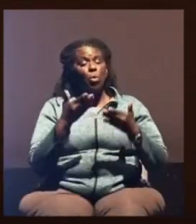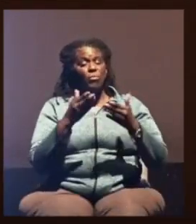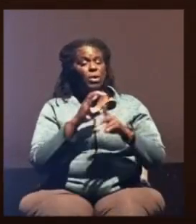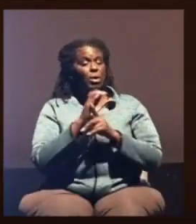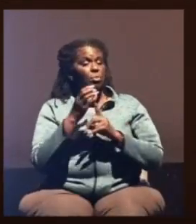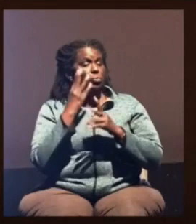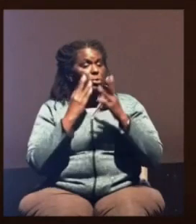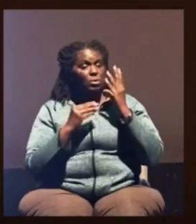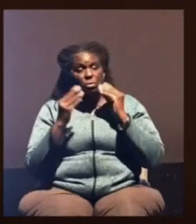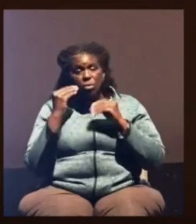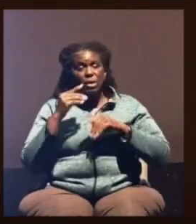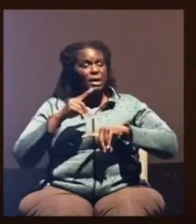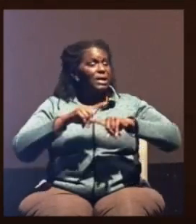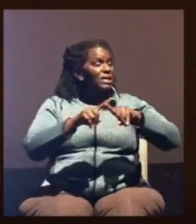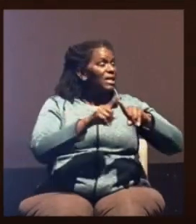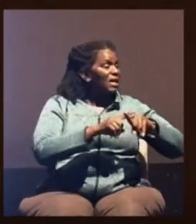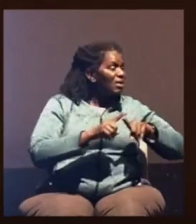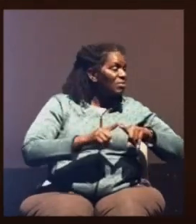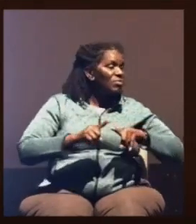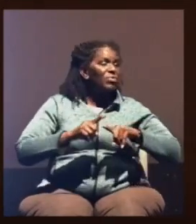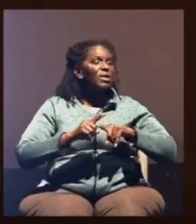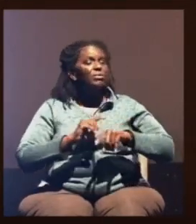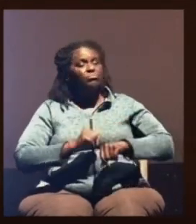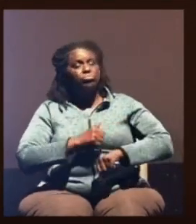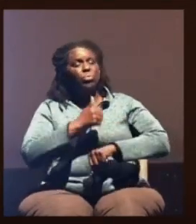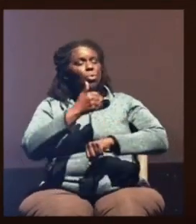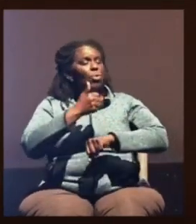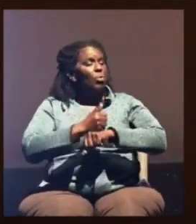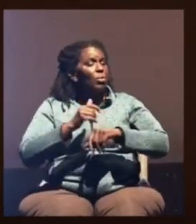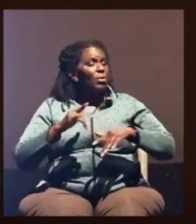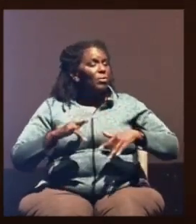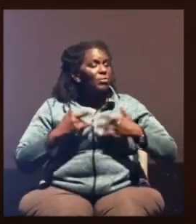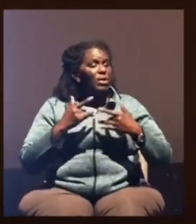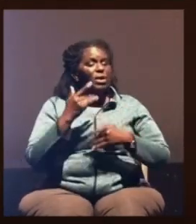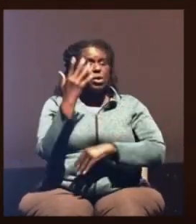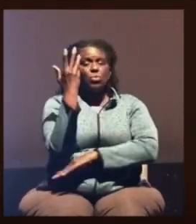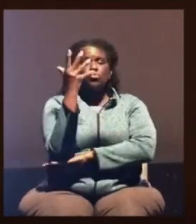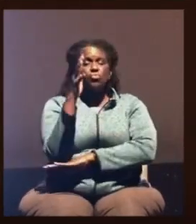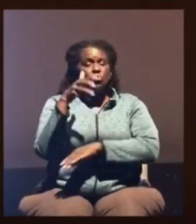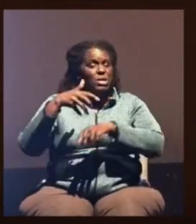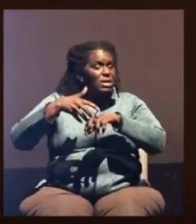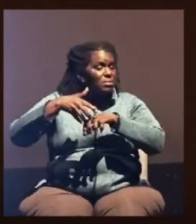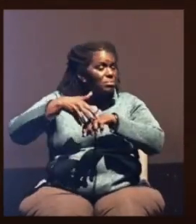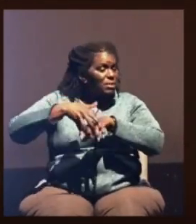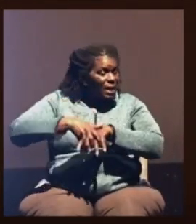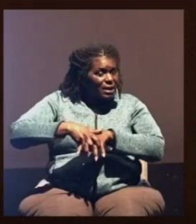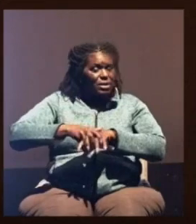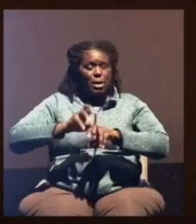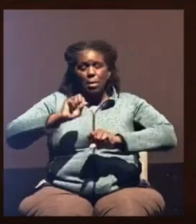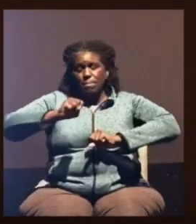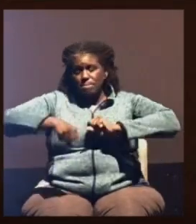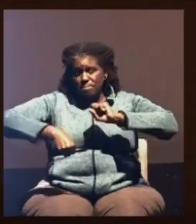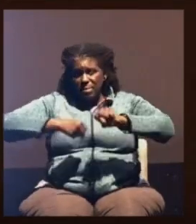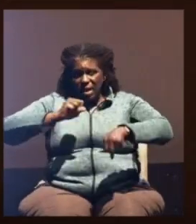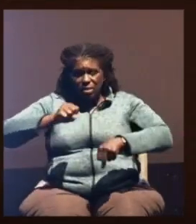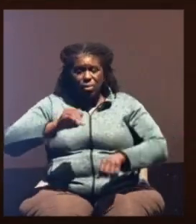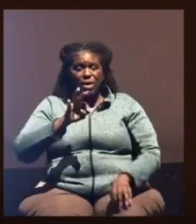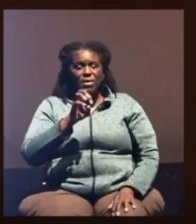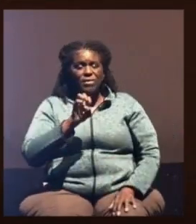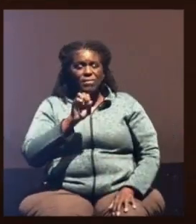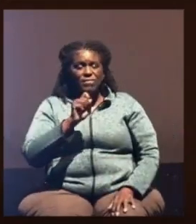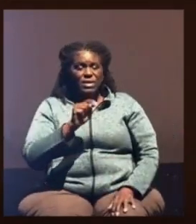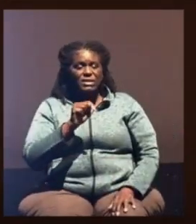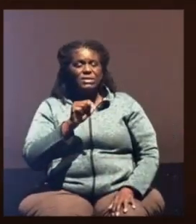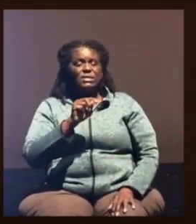All these inaugural events like the tree plantings with the students in town, the bike rides and the festivals. All of these are a